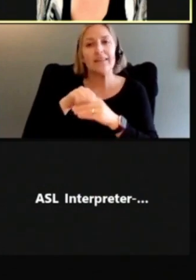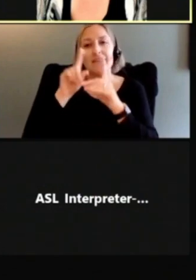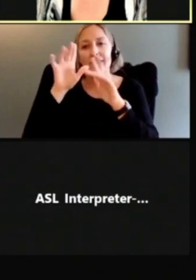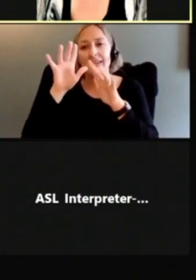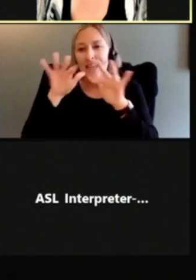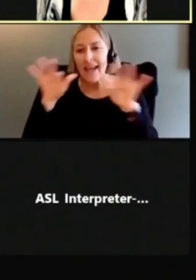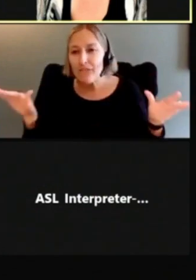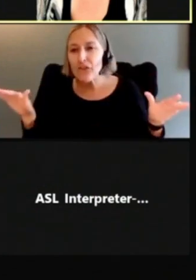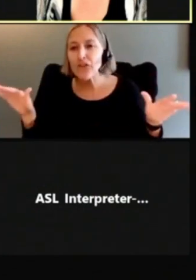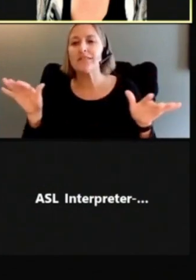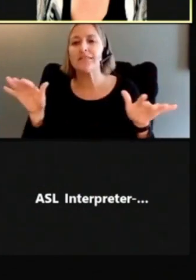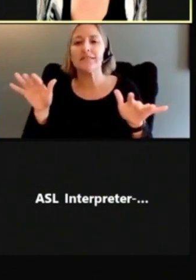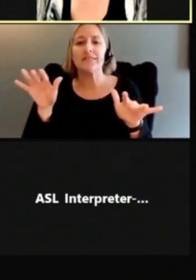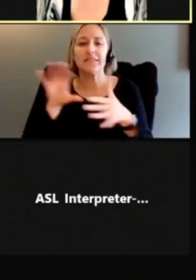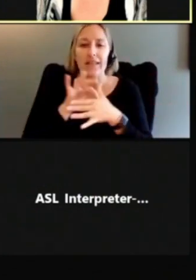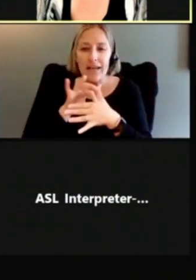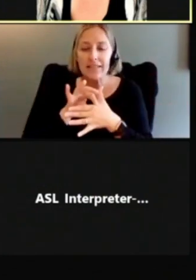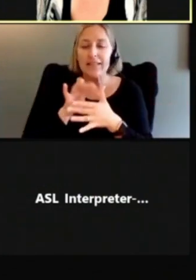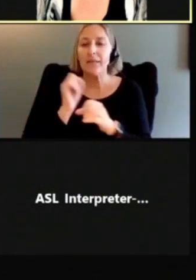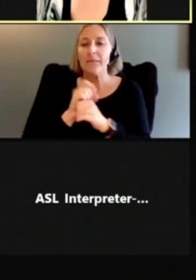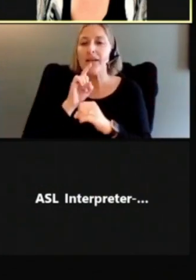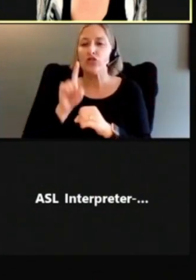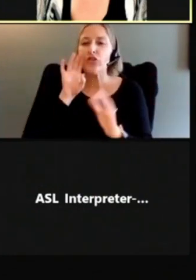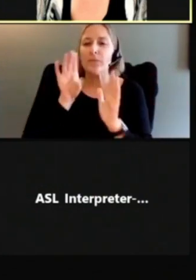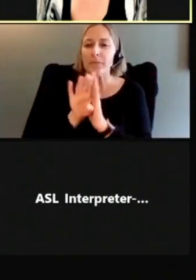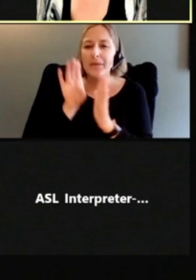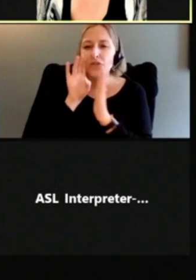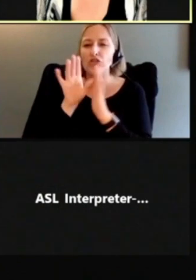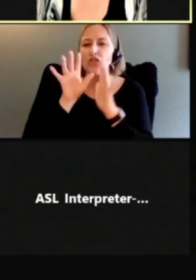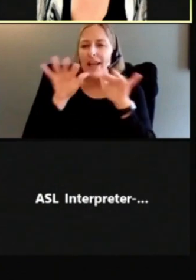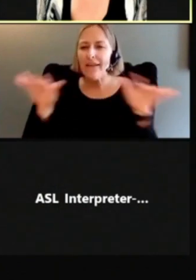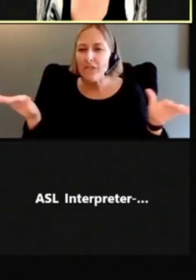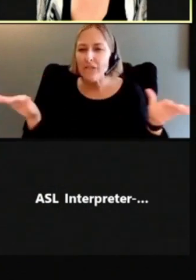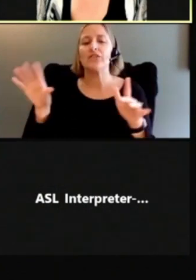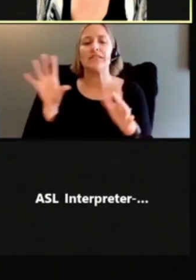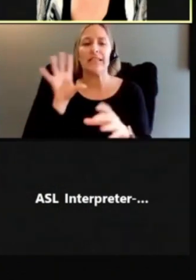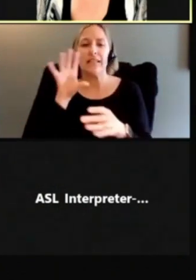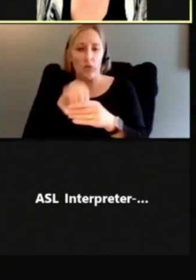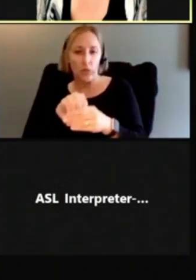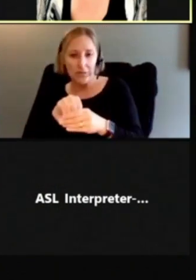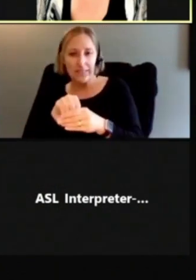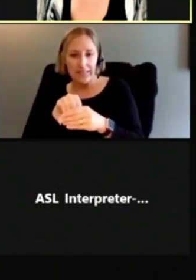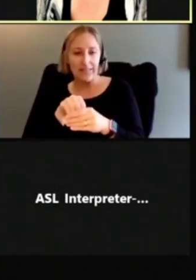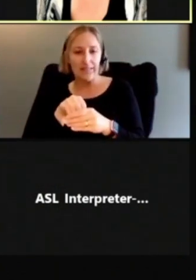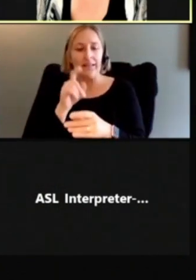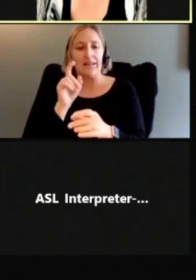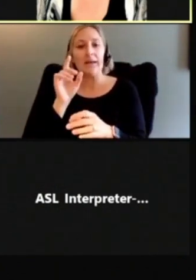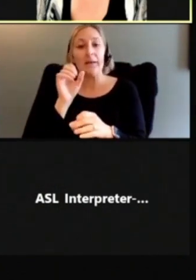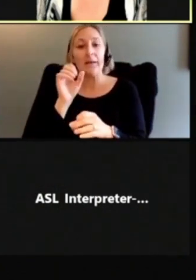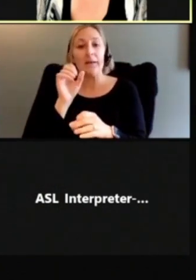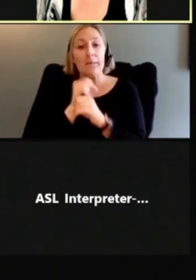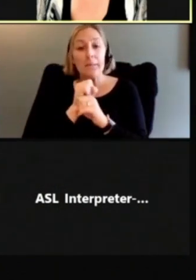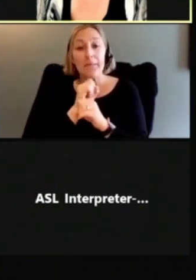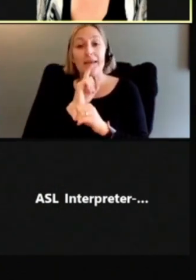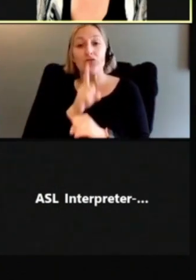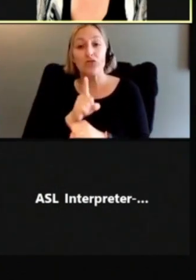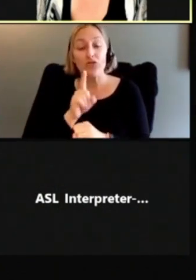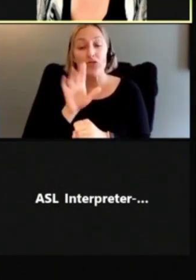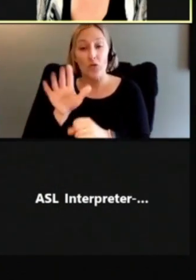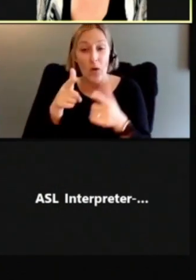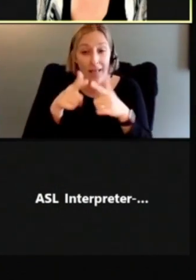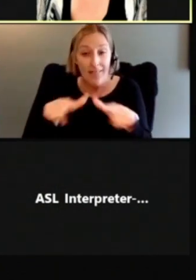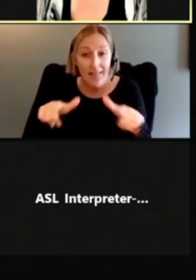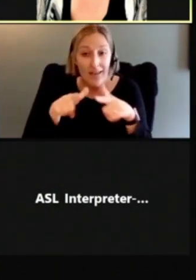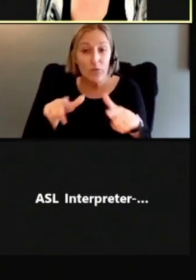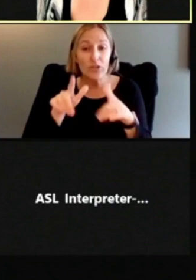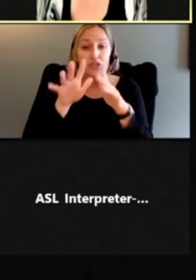your images are diverse and inclusive, and you need to make sure the language you are using is diverse and